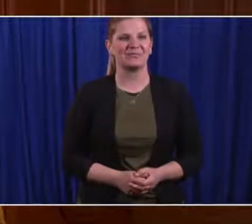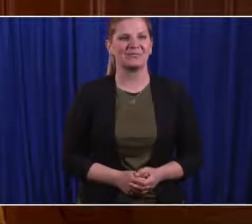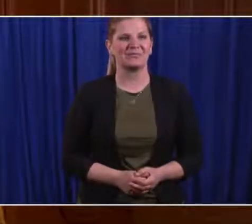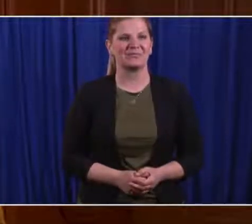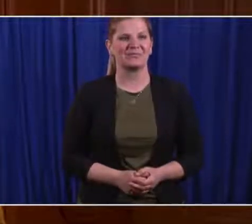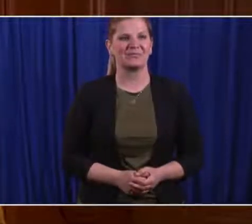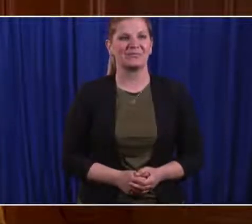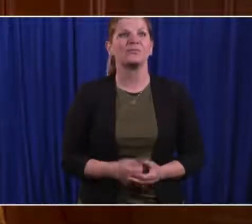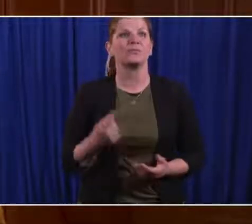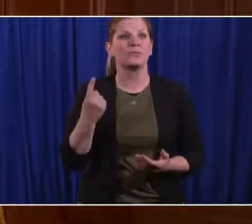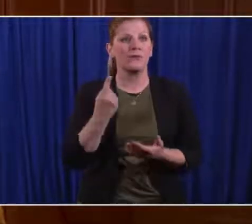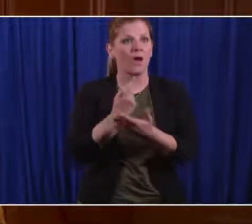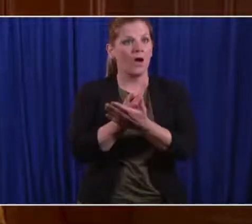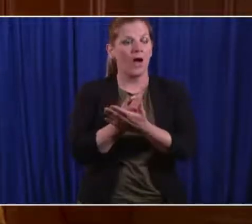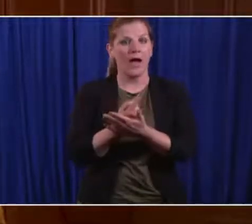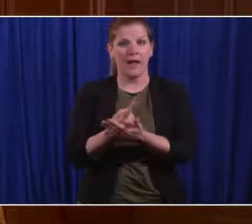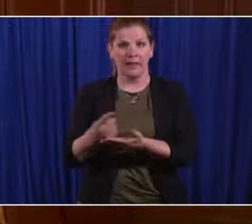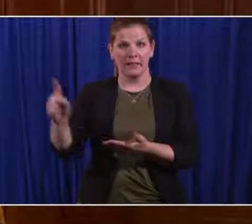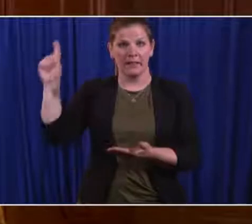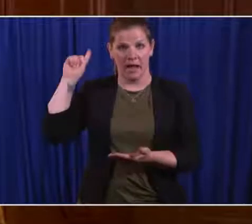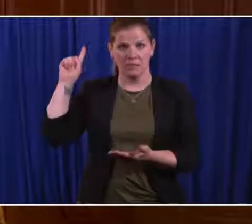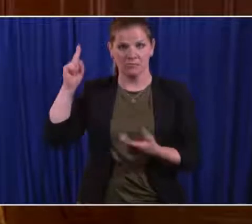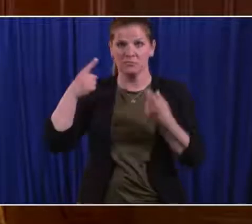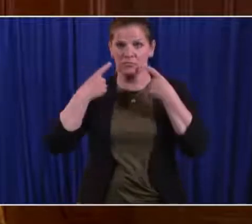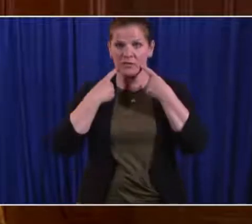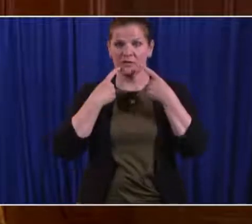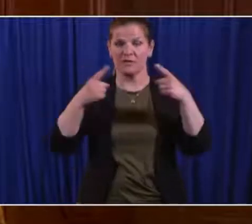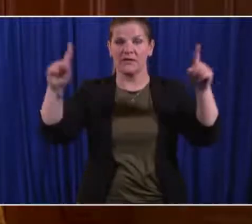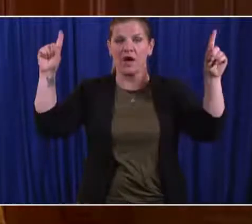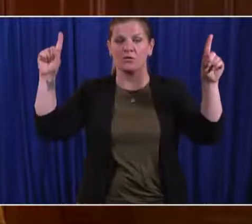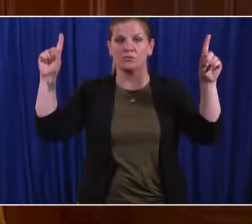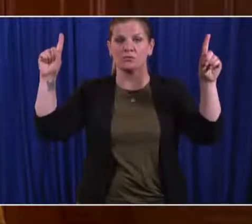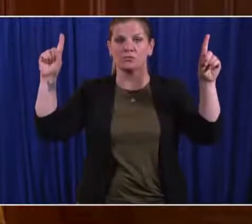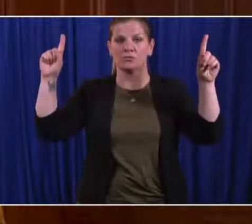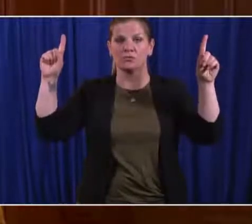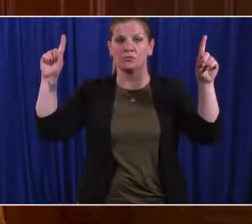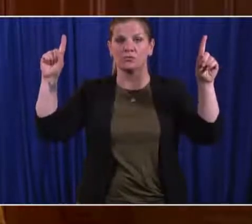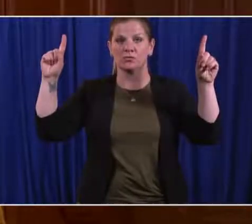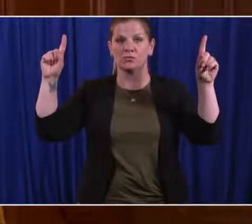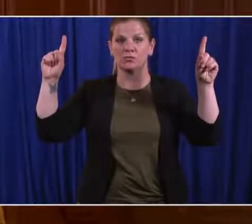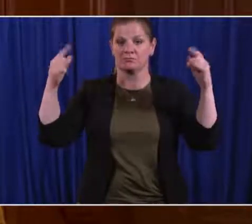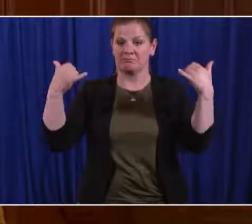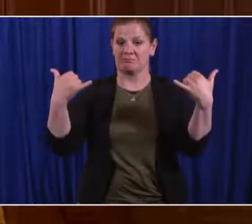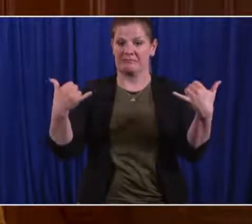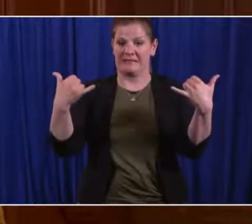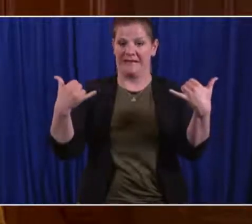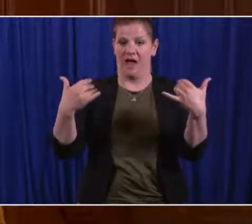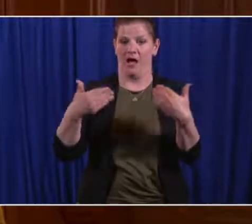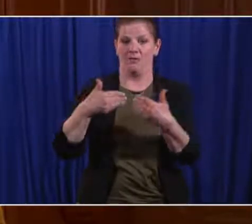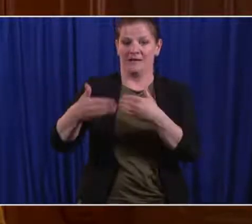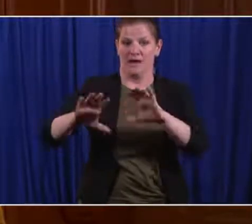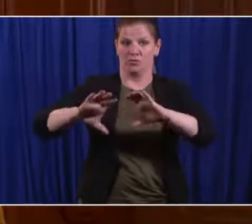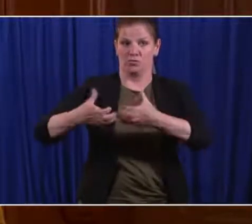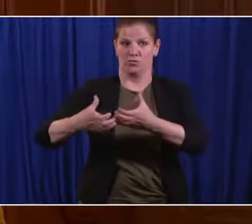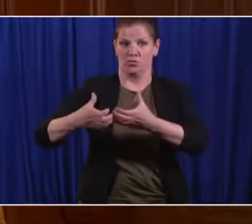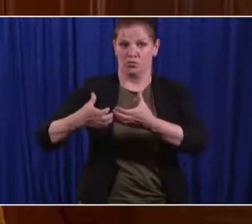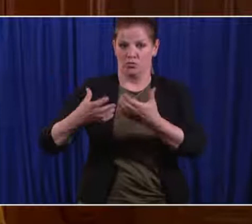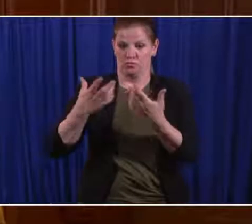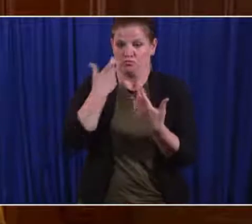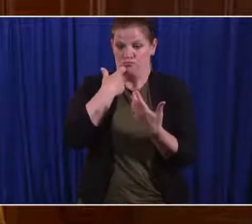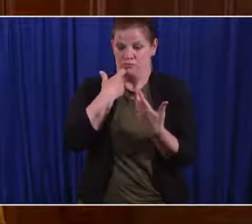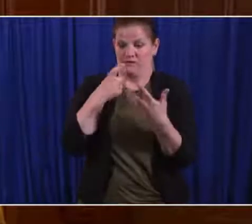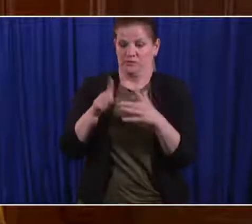We announced last week, that we are now in the age group 40 and above, and